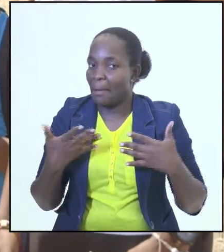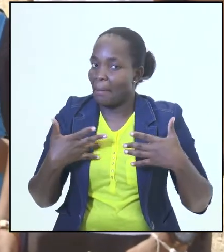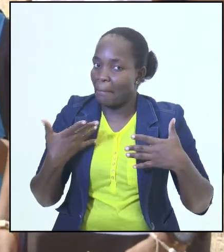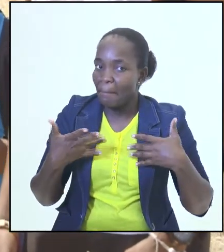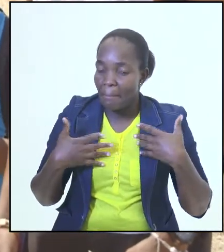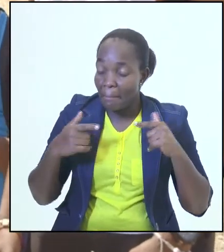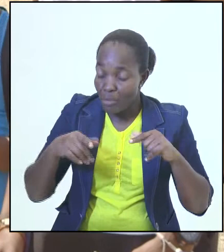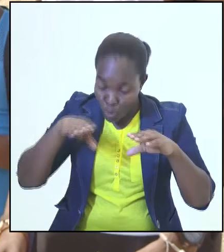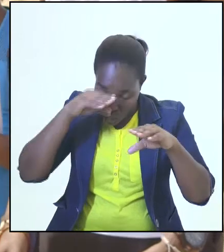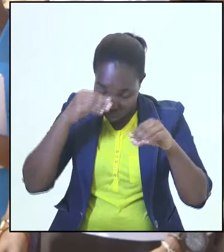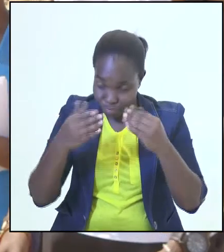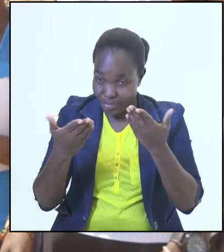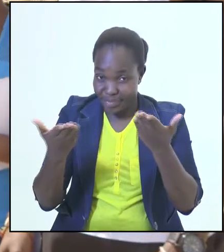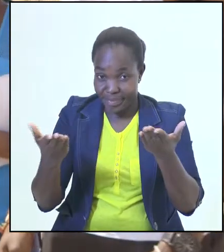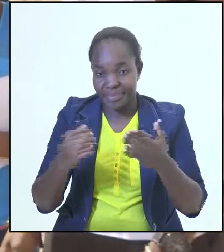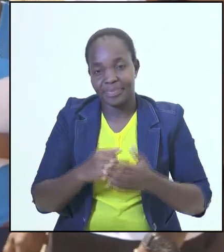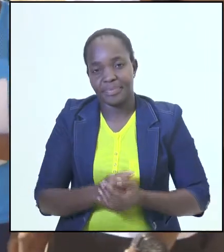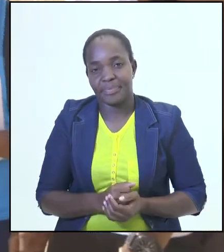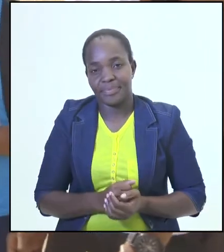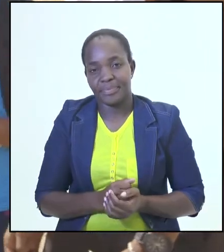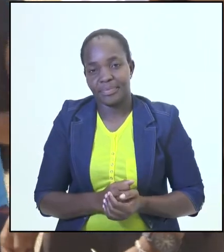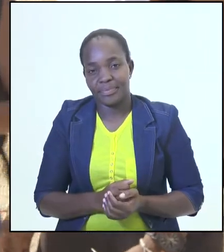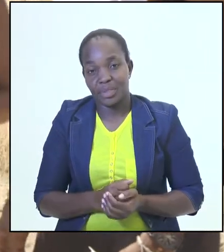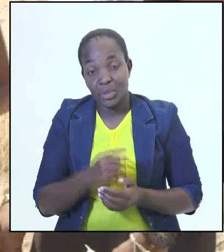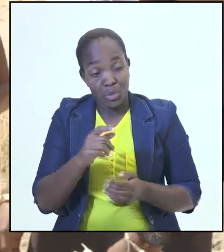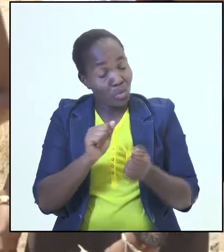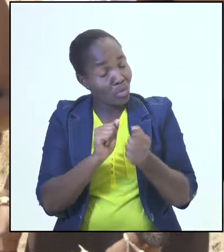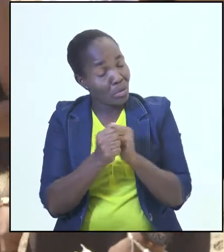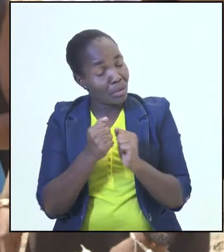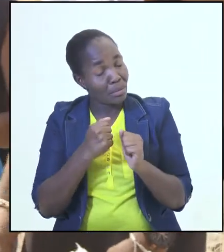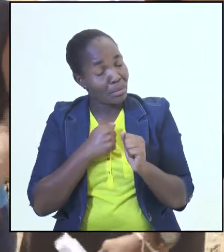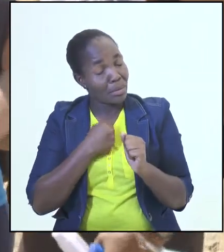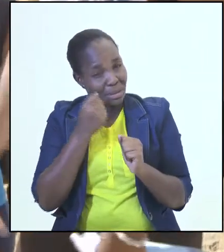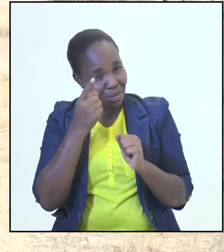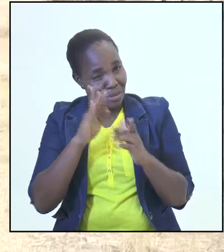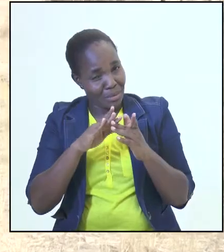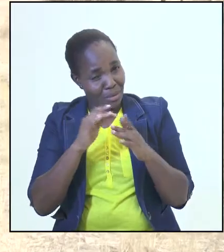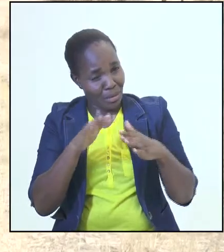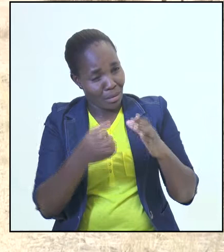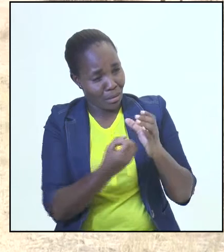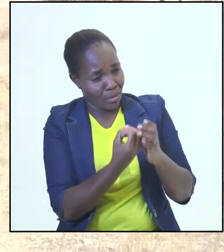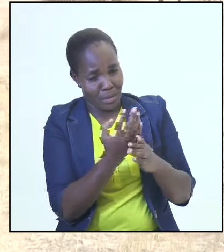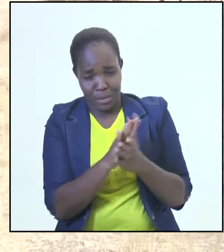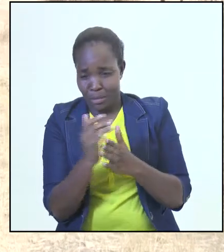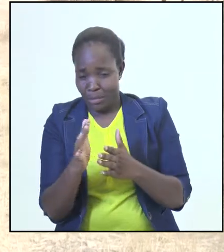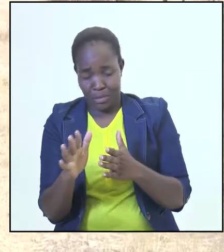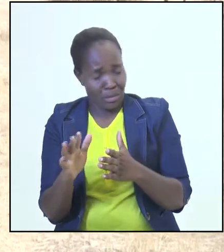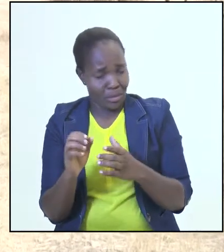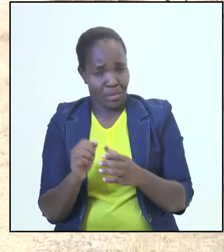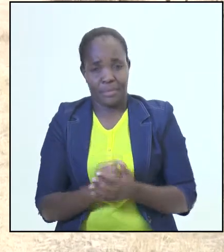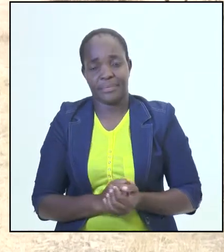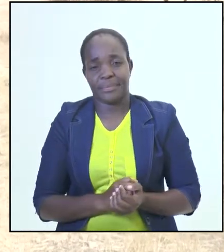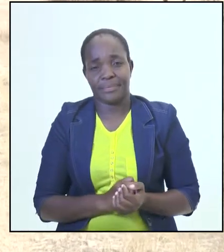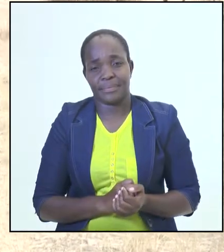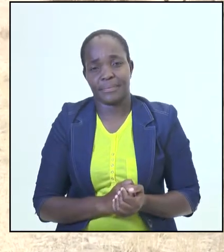learned something today. You have changed the way I look at plants and water. Yeah. Well, thank you, very sir. much. Goodbye. Meet again?